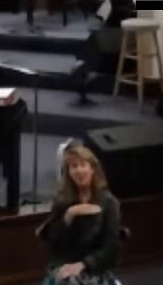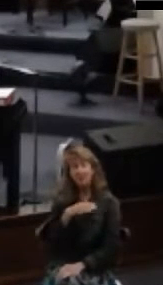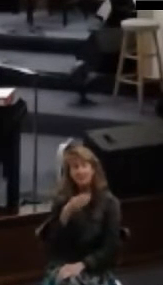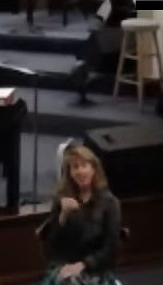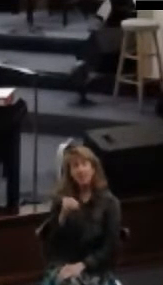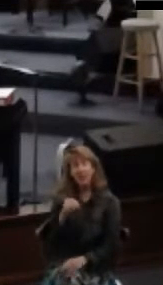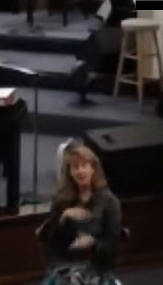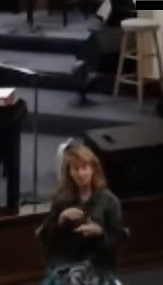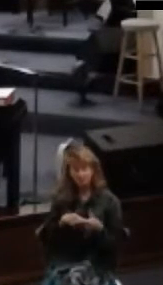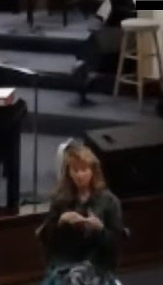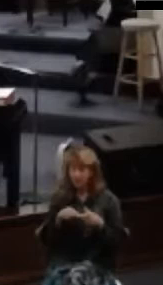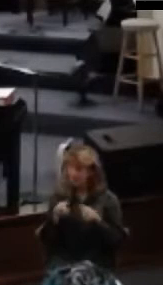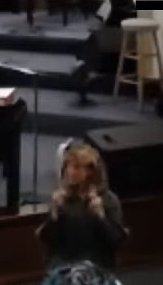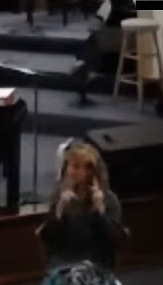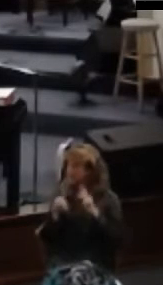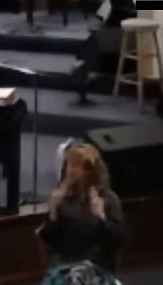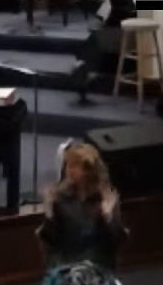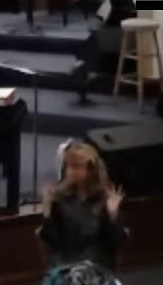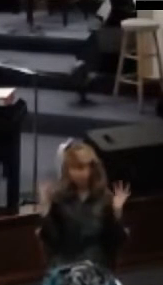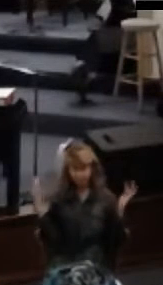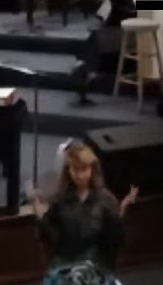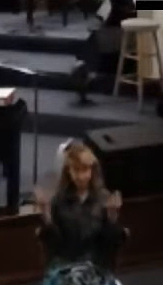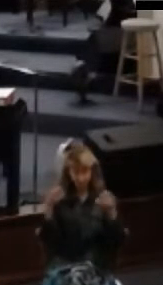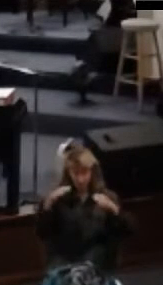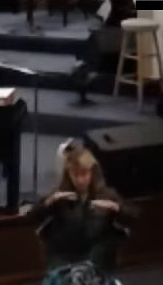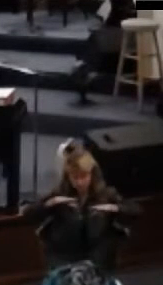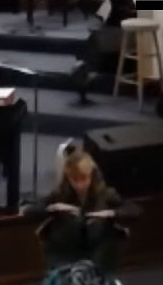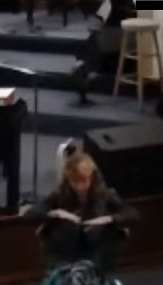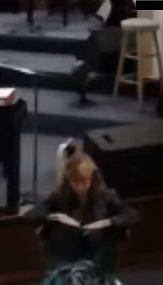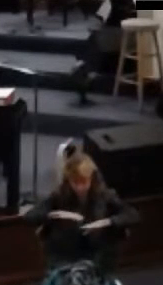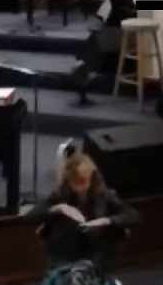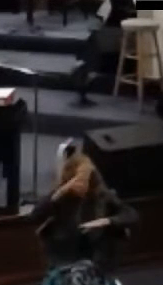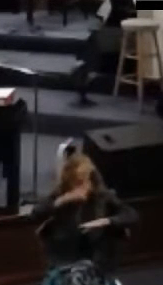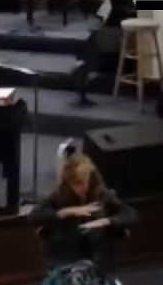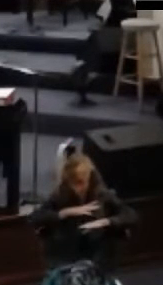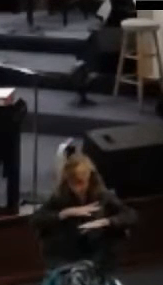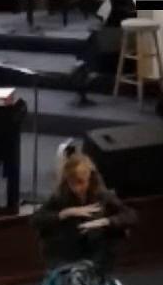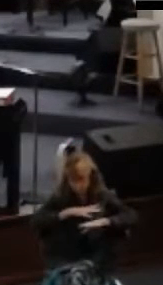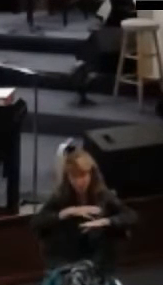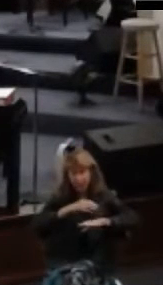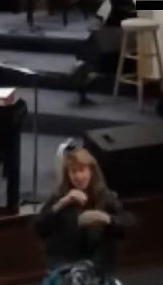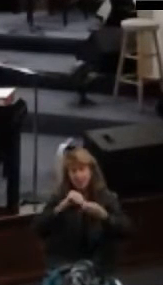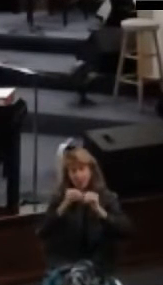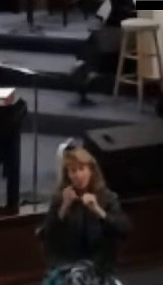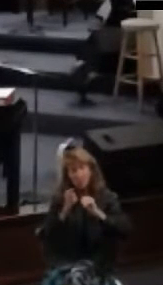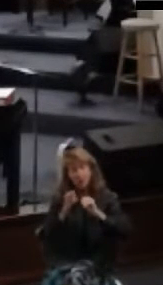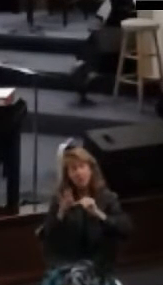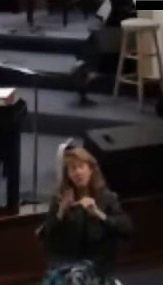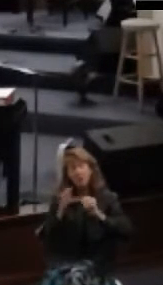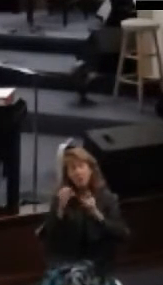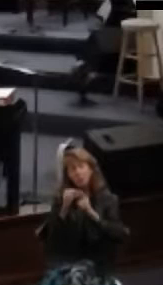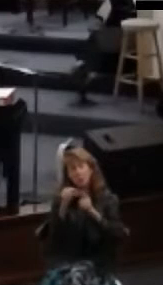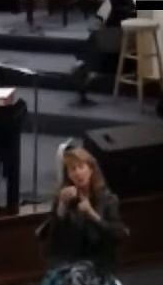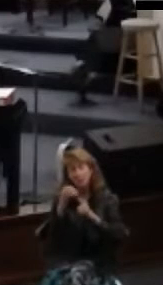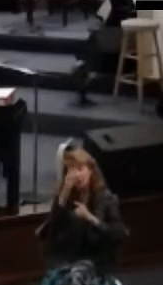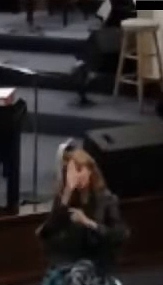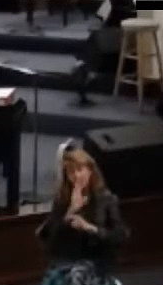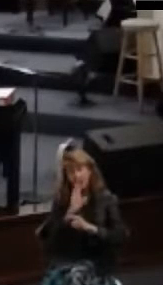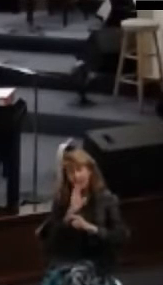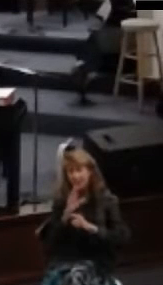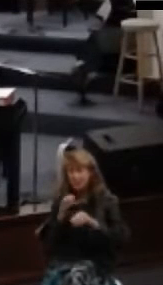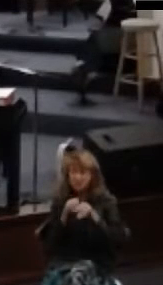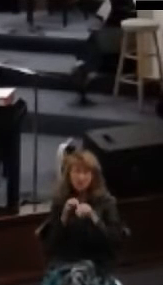them. So the word of God spread. The number of disciples in Jerusalem increased